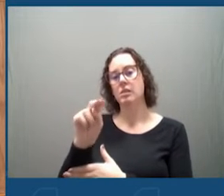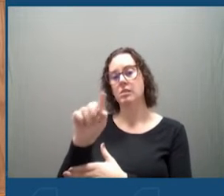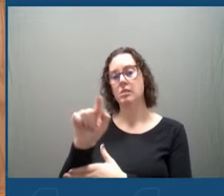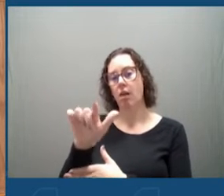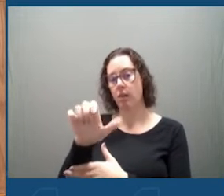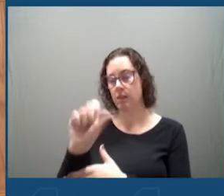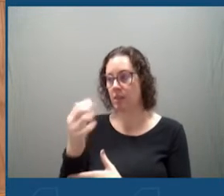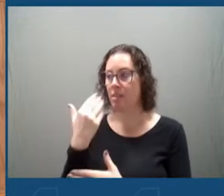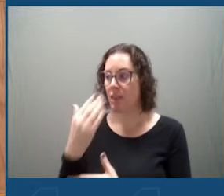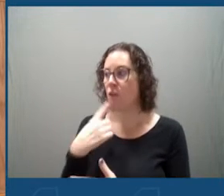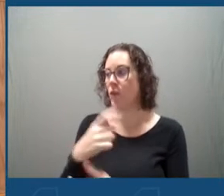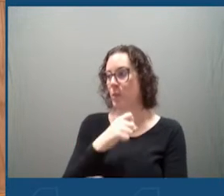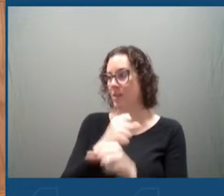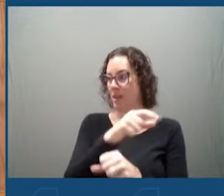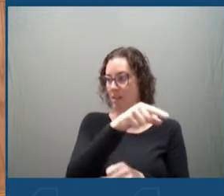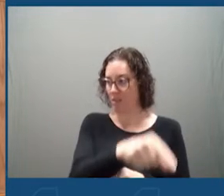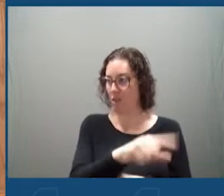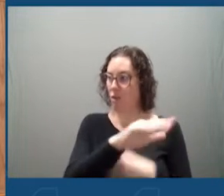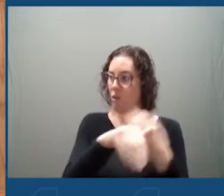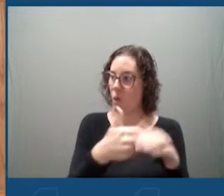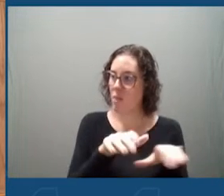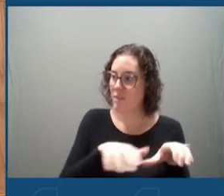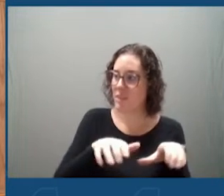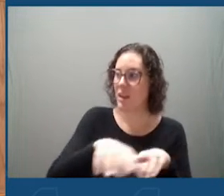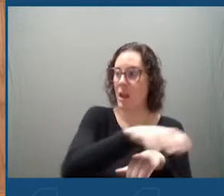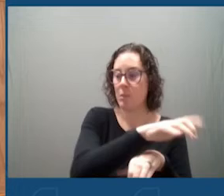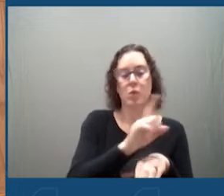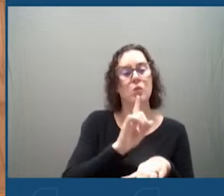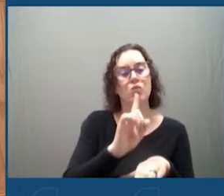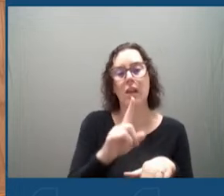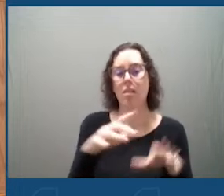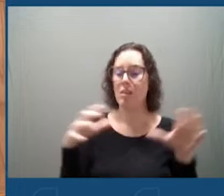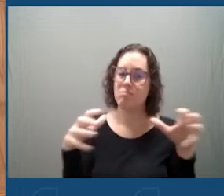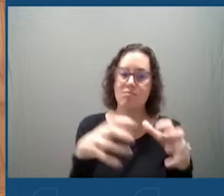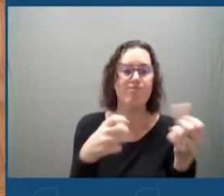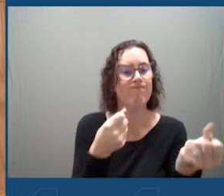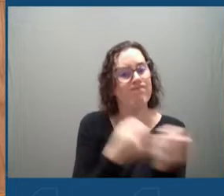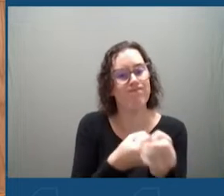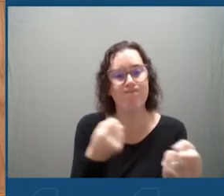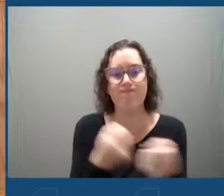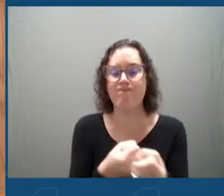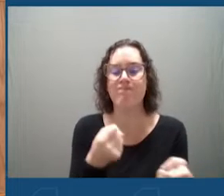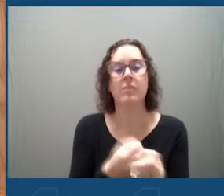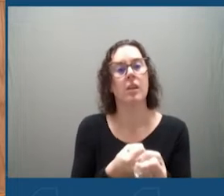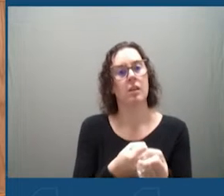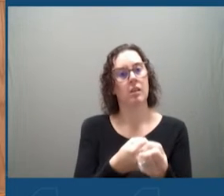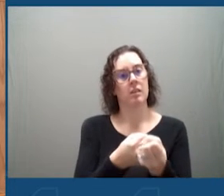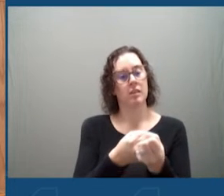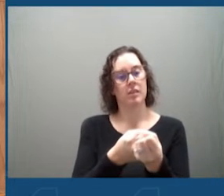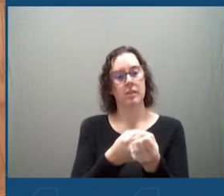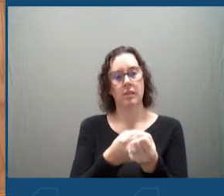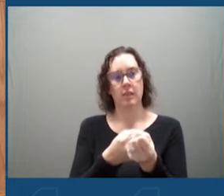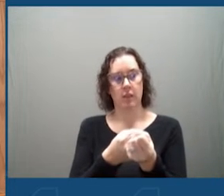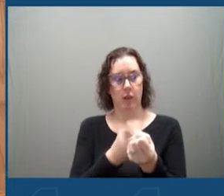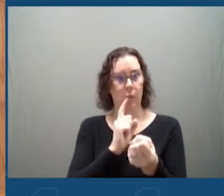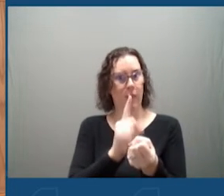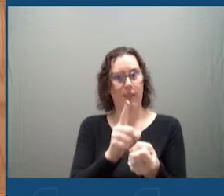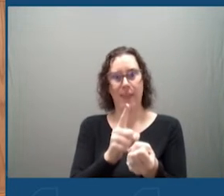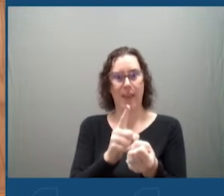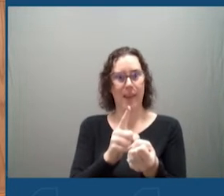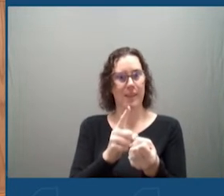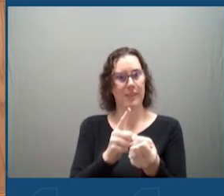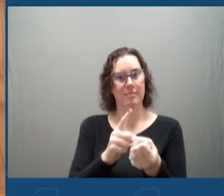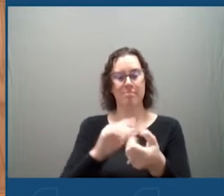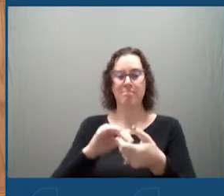Crown Heights and all of her neighbors who stood together and basically held hands around her